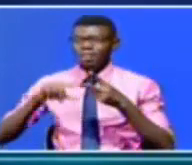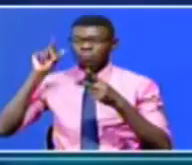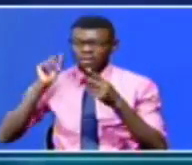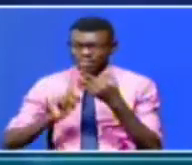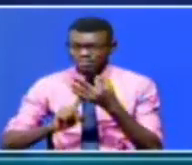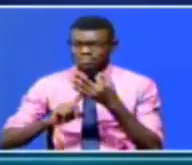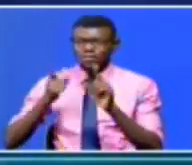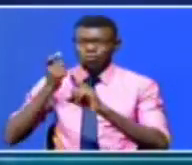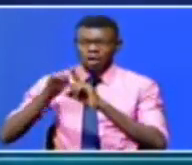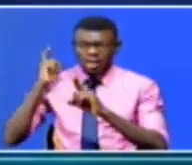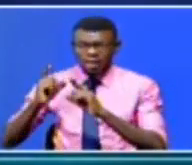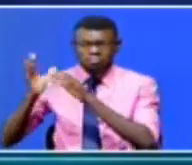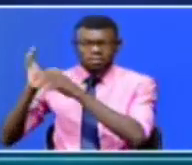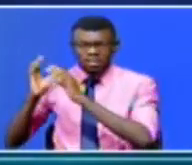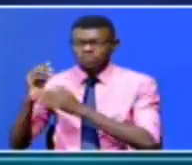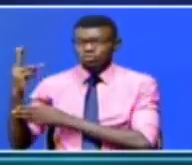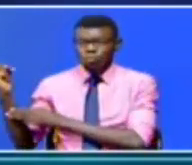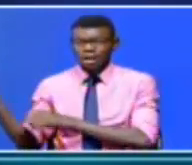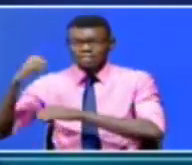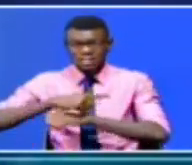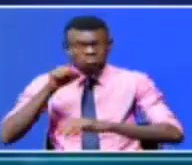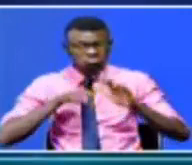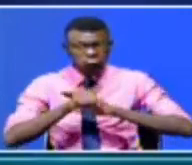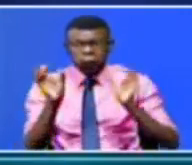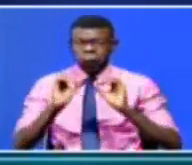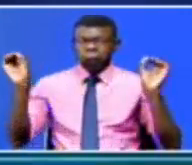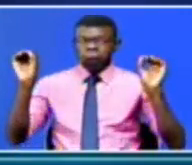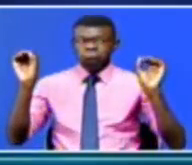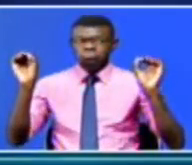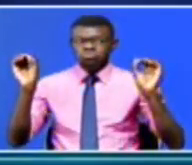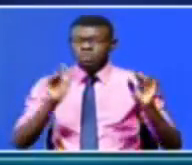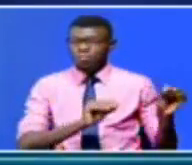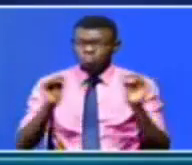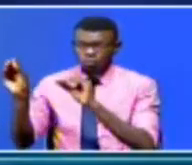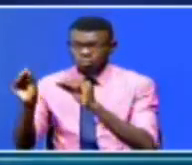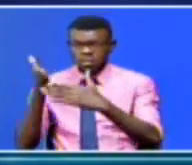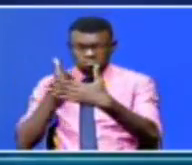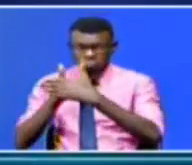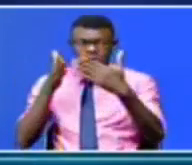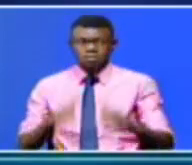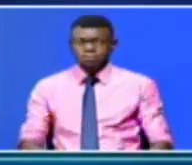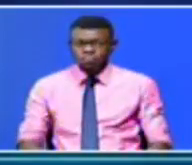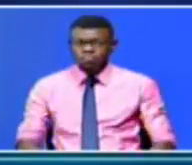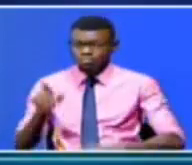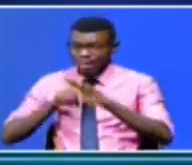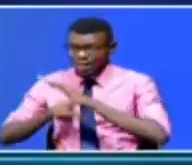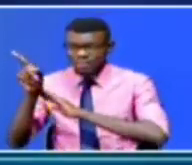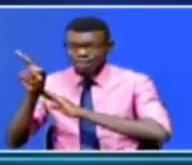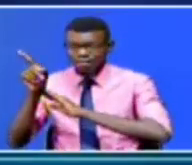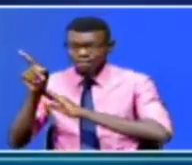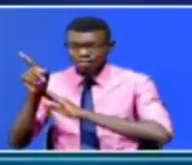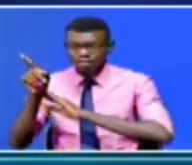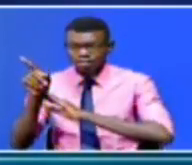Kwale and Kilifi counties for another 21 days. That the cessation of movement into and out